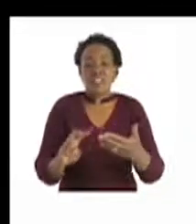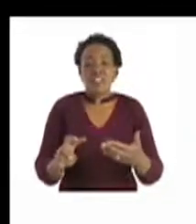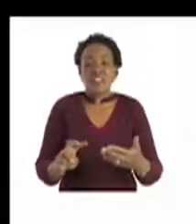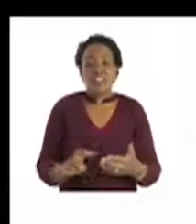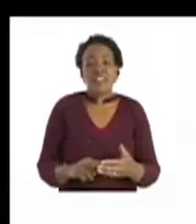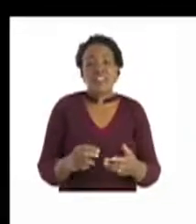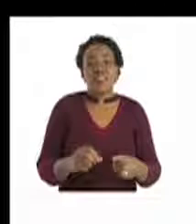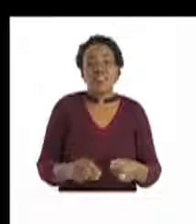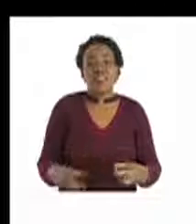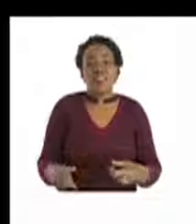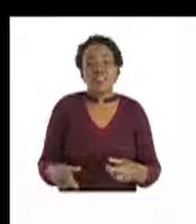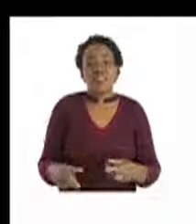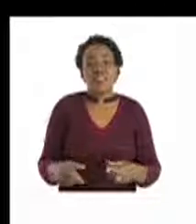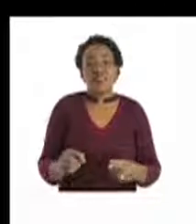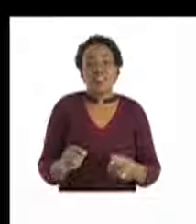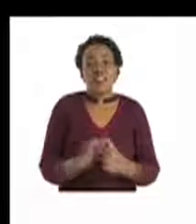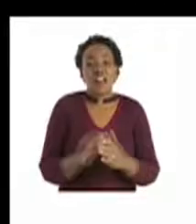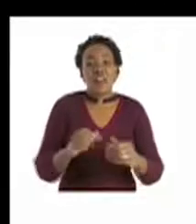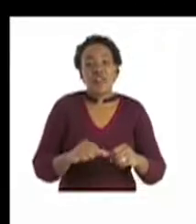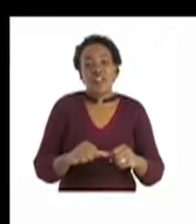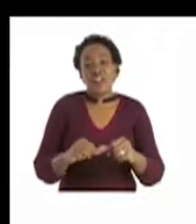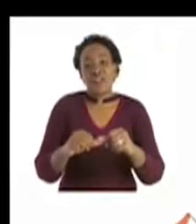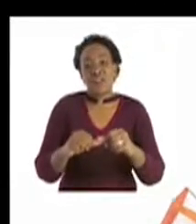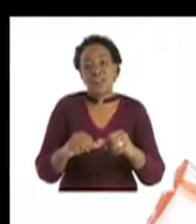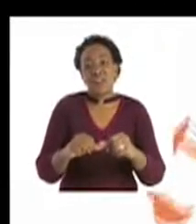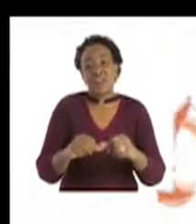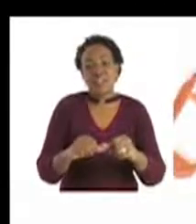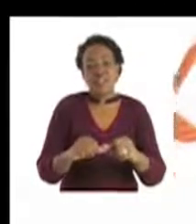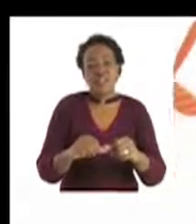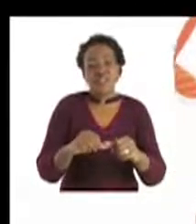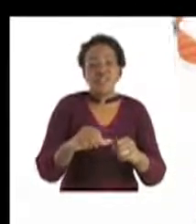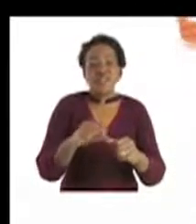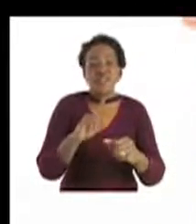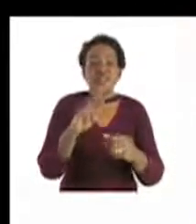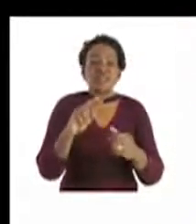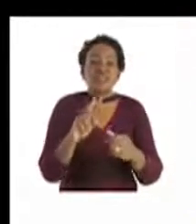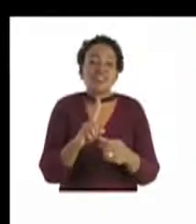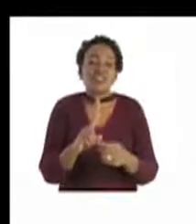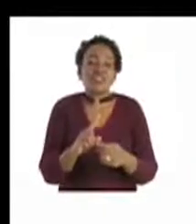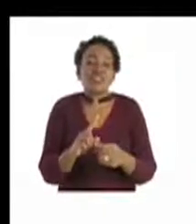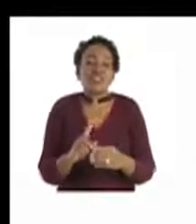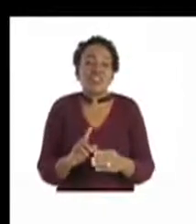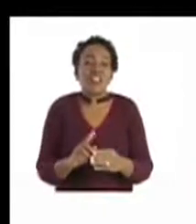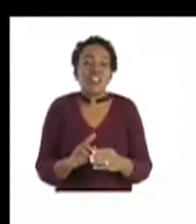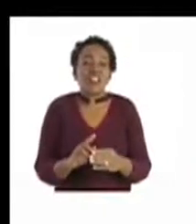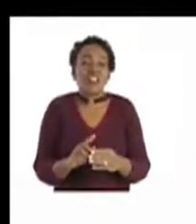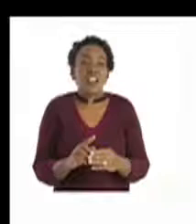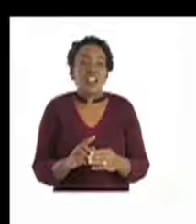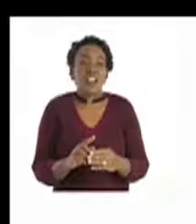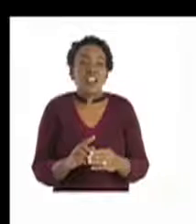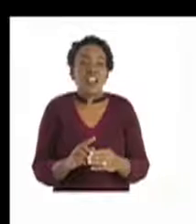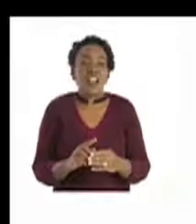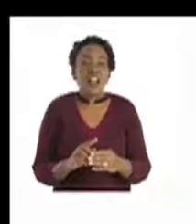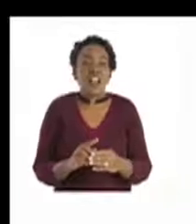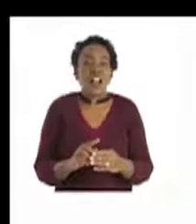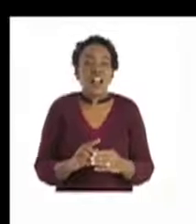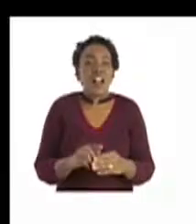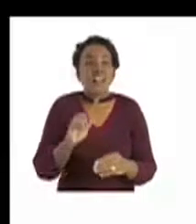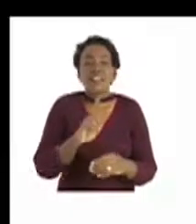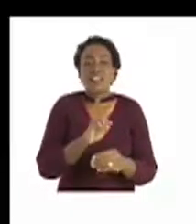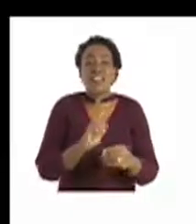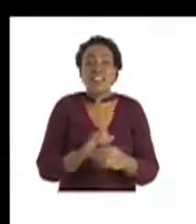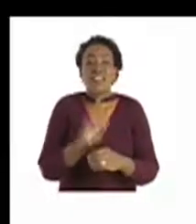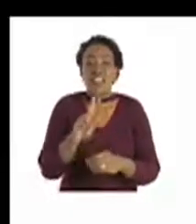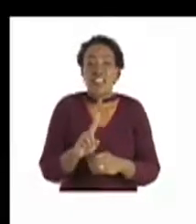you. Now, let's move on to the questions. First question is